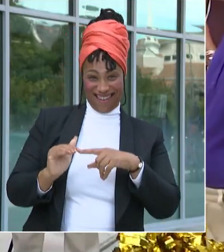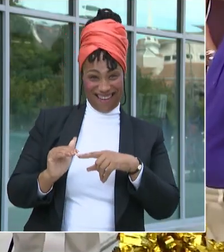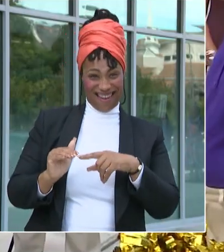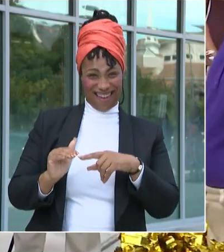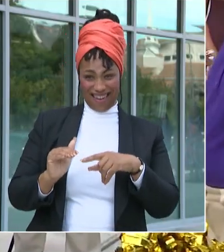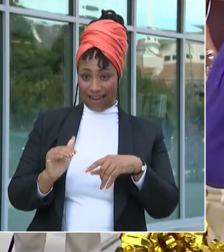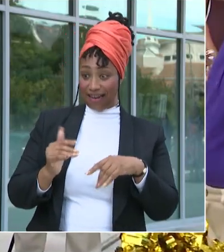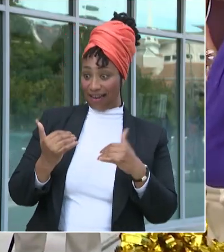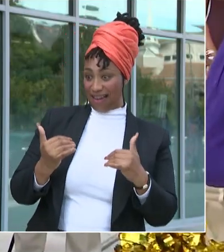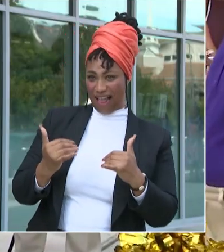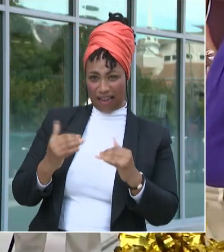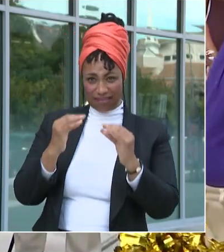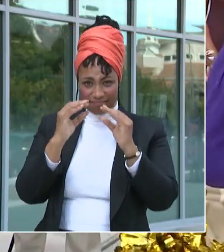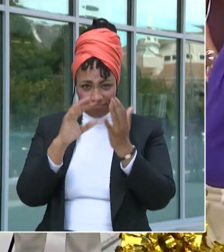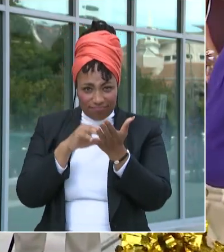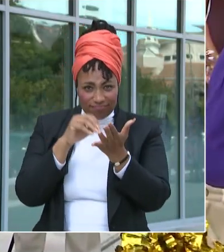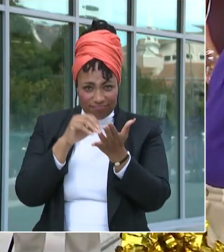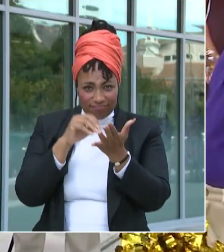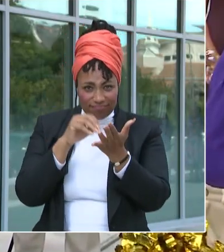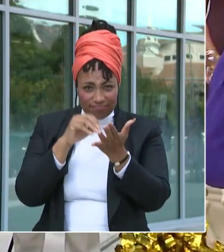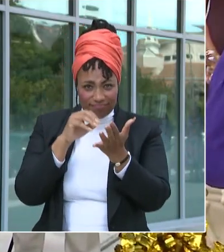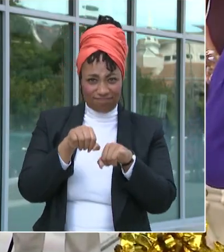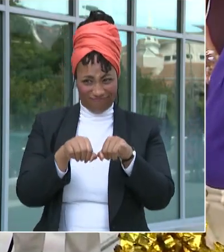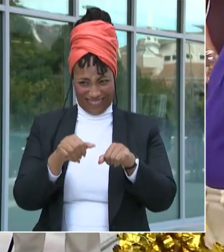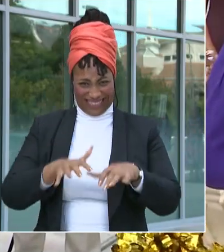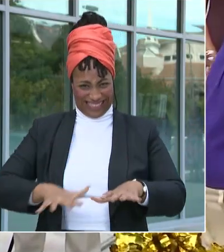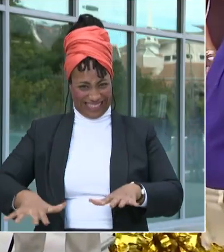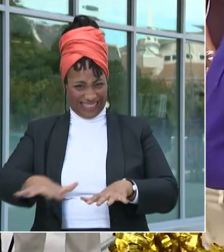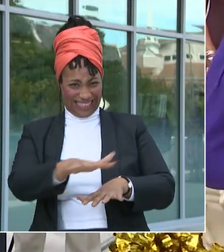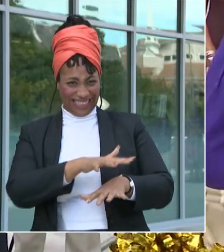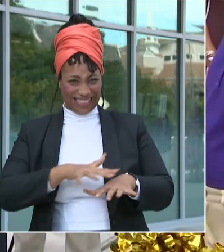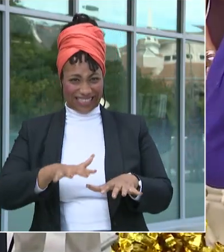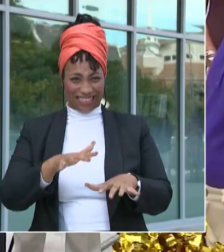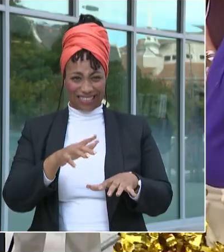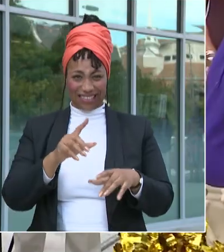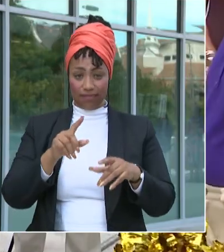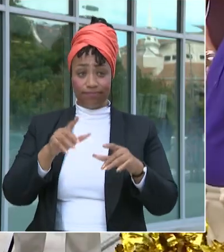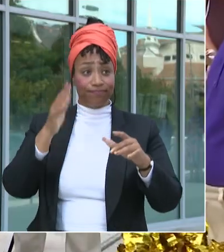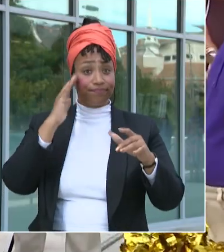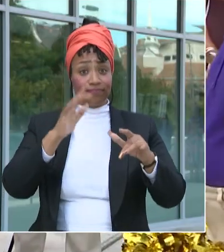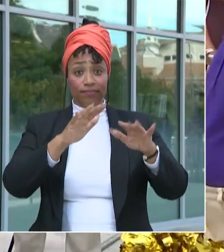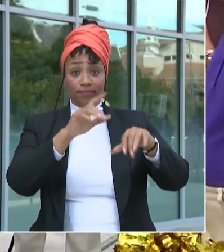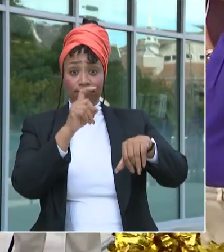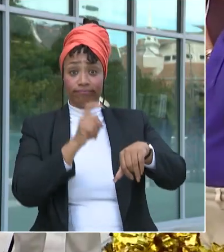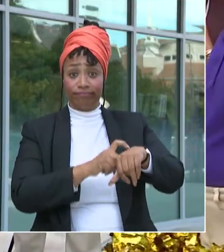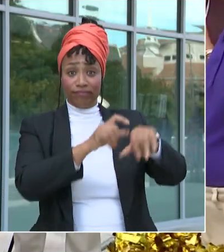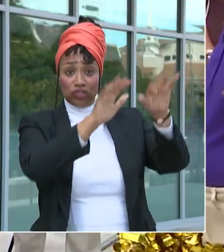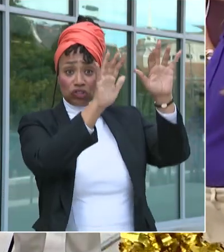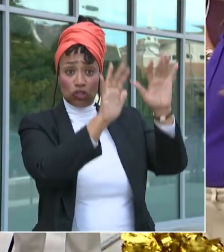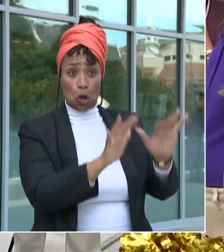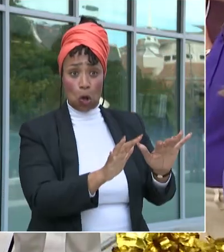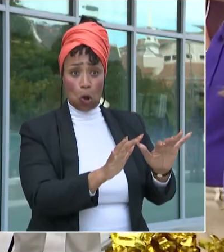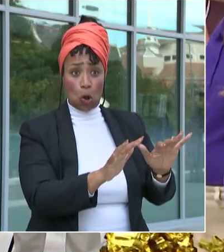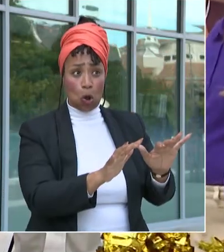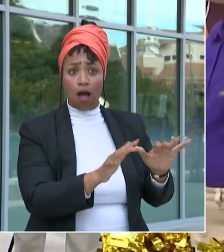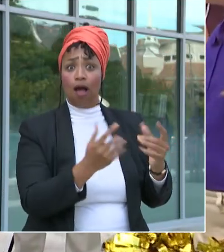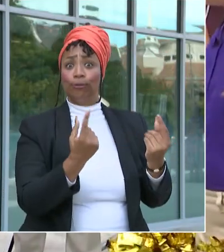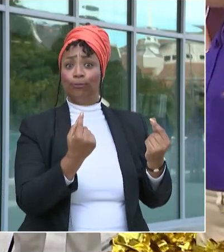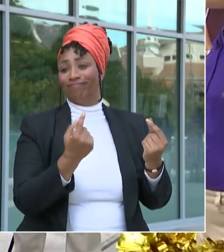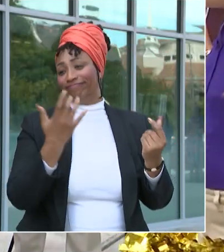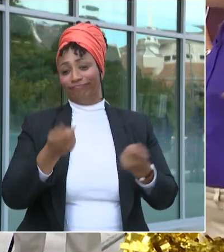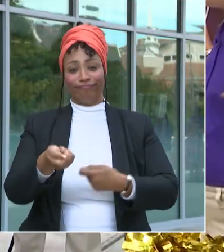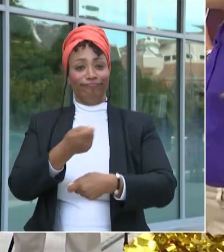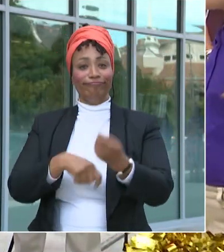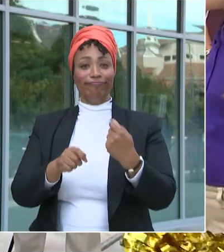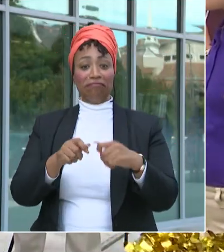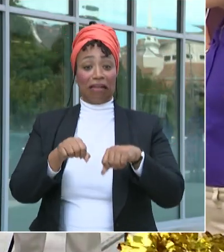here. We do sledding in the snow time on the back hill here at Truesdell. And so it's just been beautiful to watch this construction